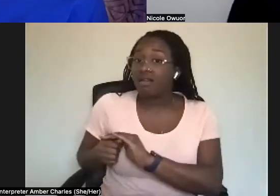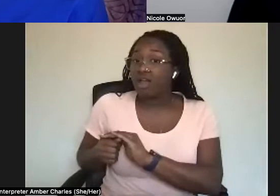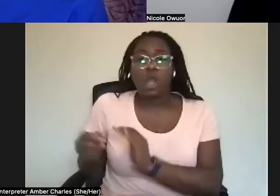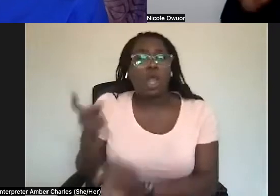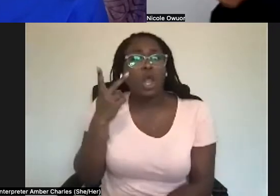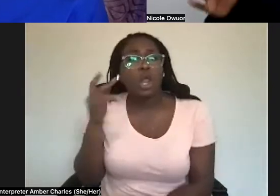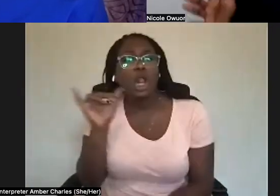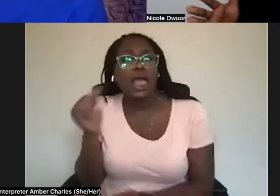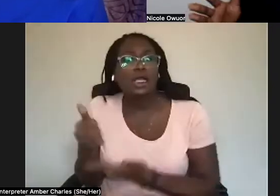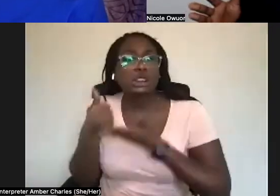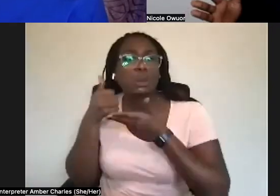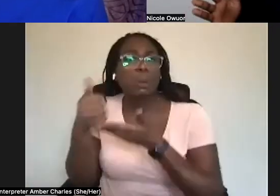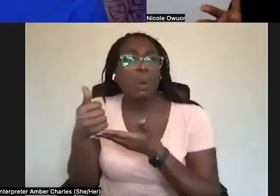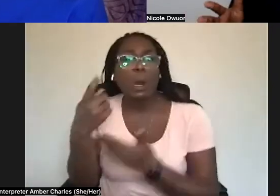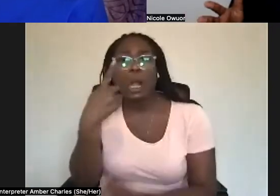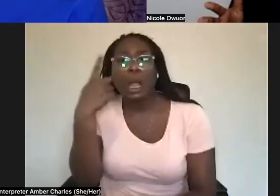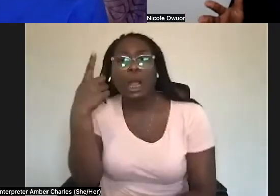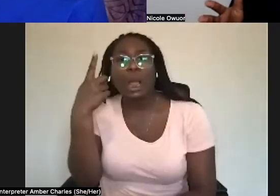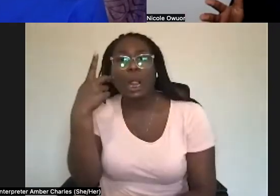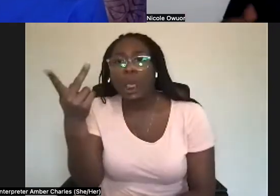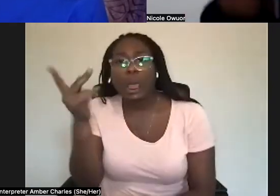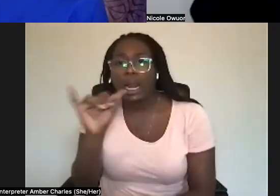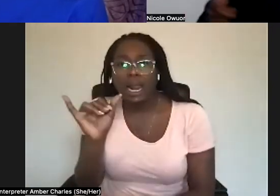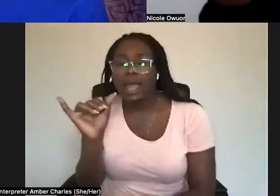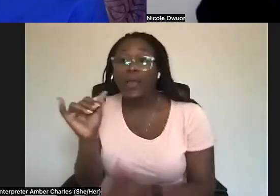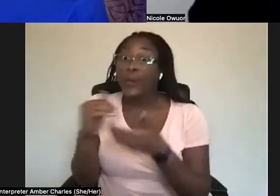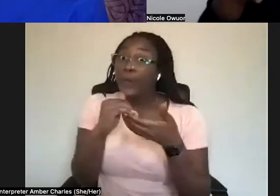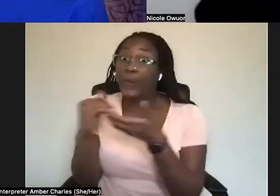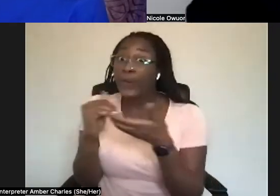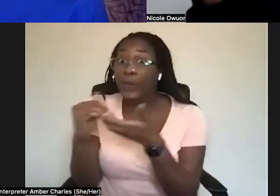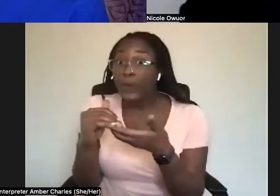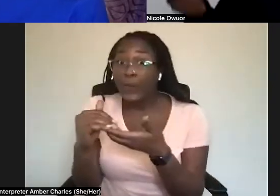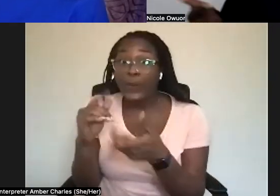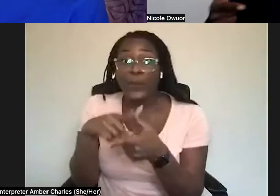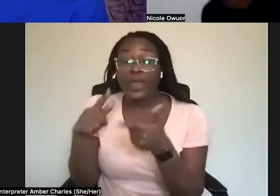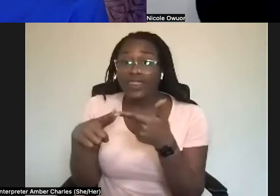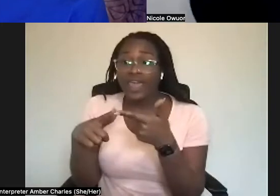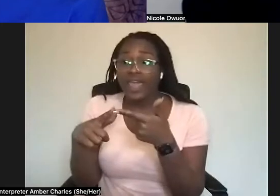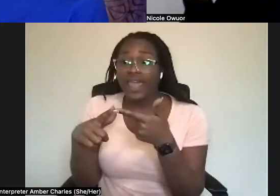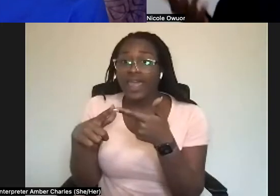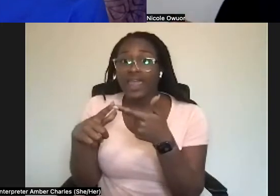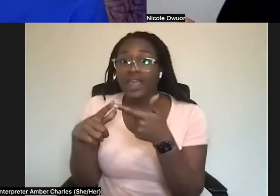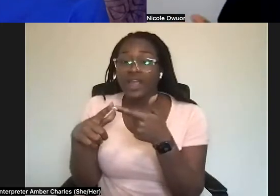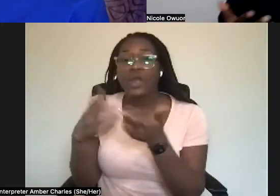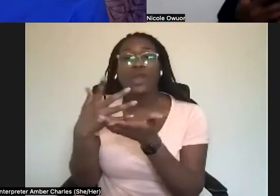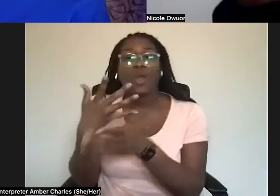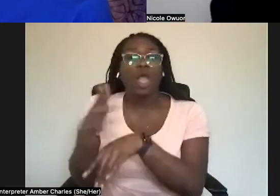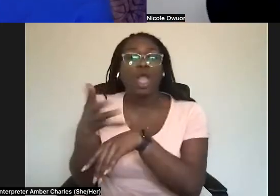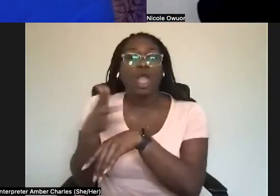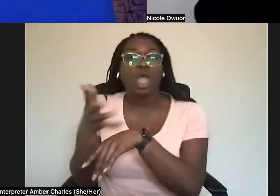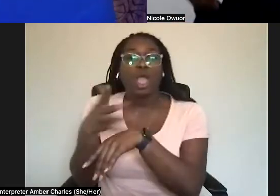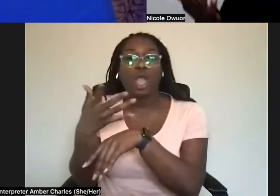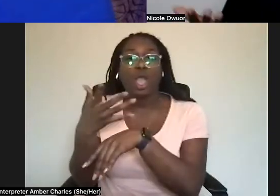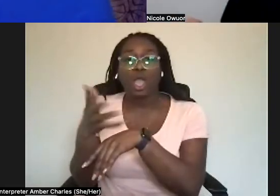be like the illusion of collaboration. But then that's when they start spinning your wheels, trying to waste your time, trying